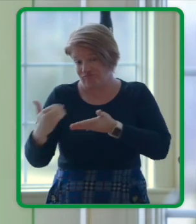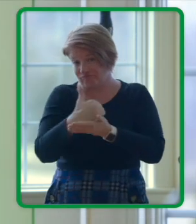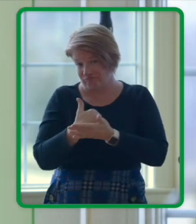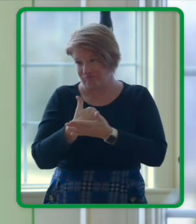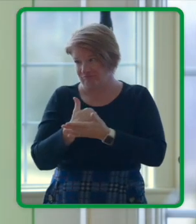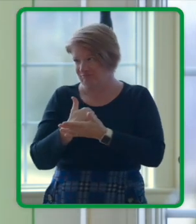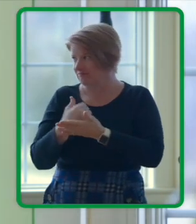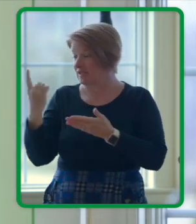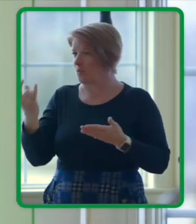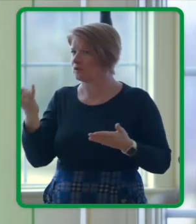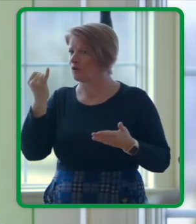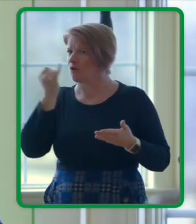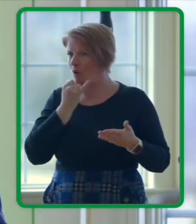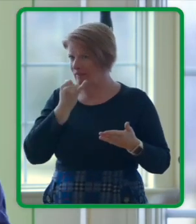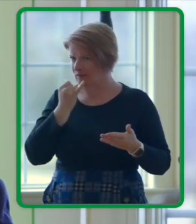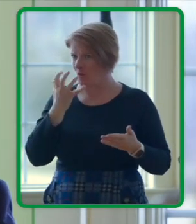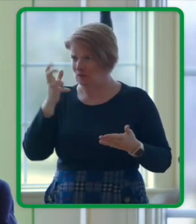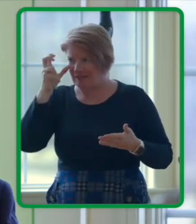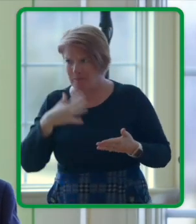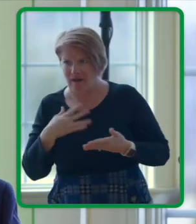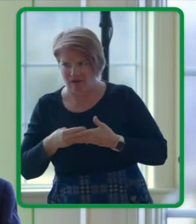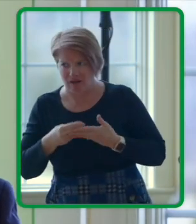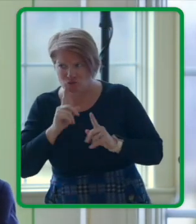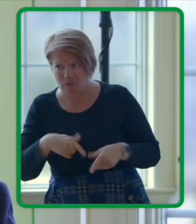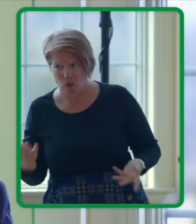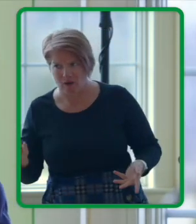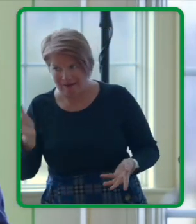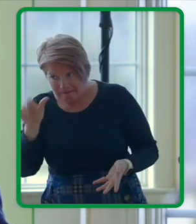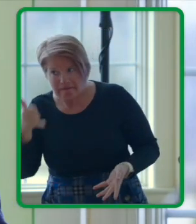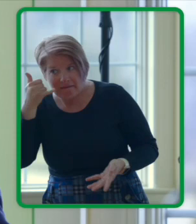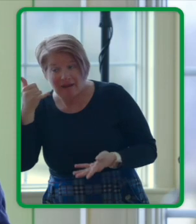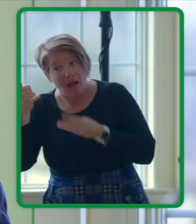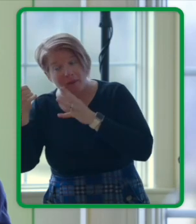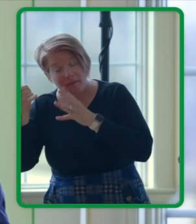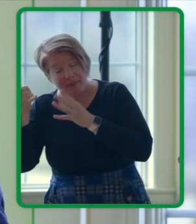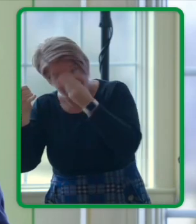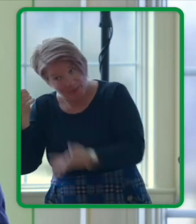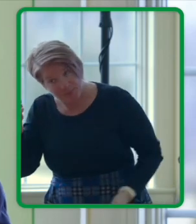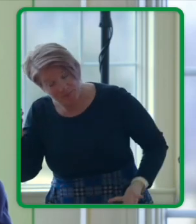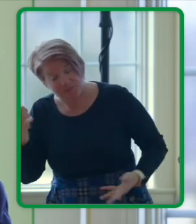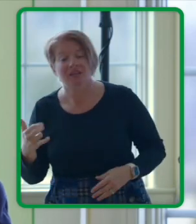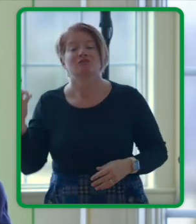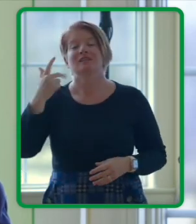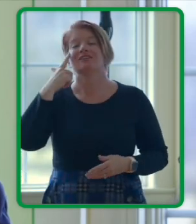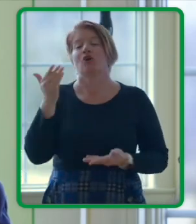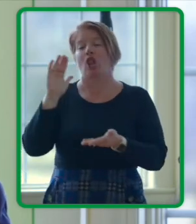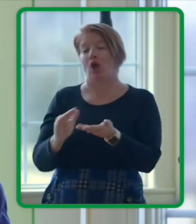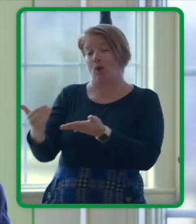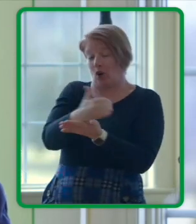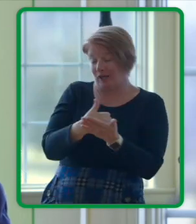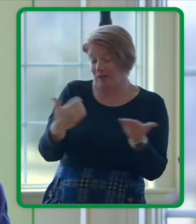I think somebody's calling in for the financials now. But the primary reason for the lower earnings result was